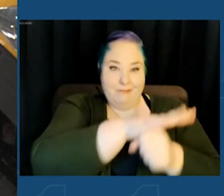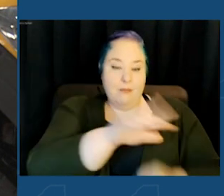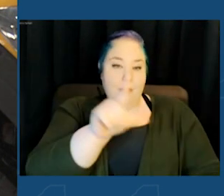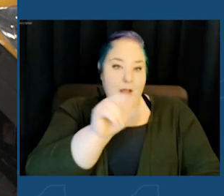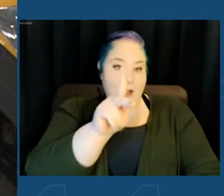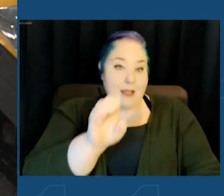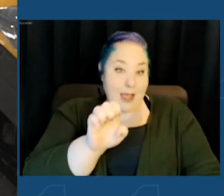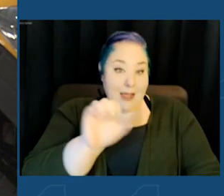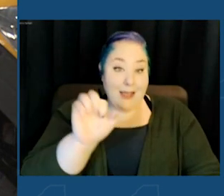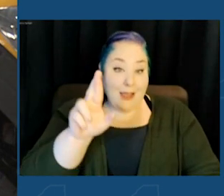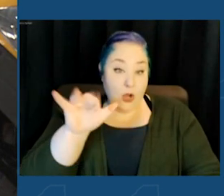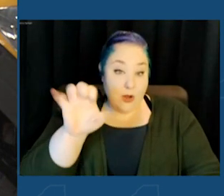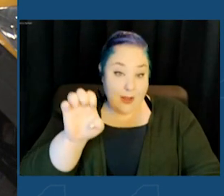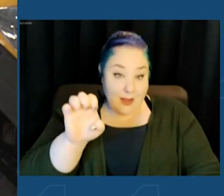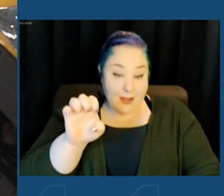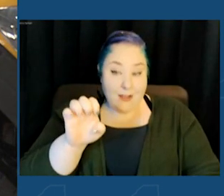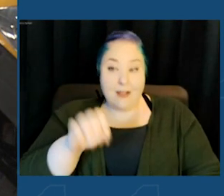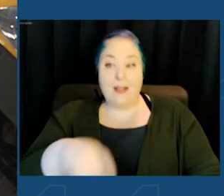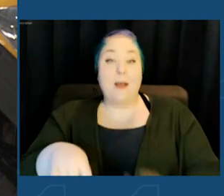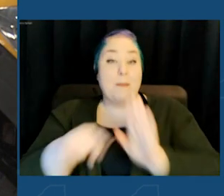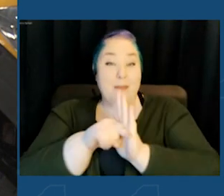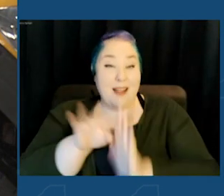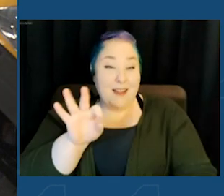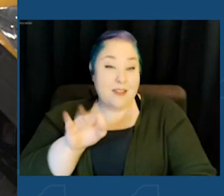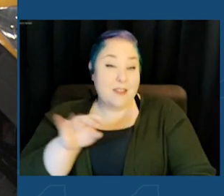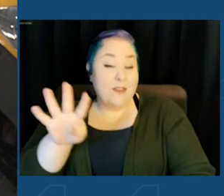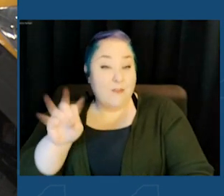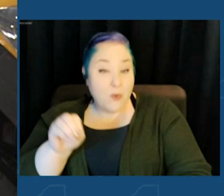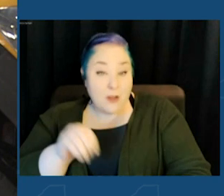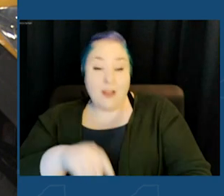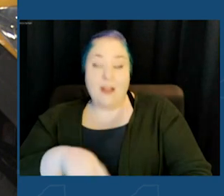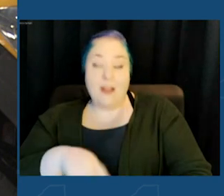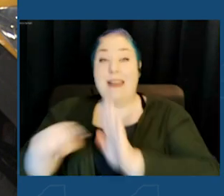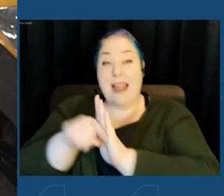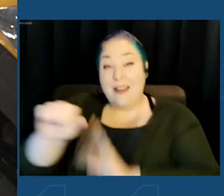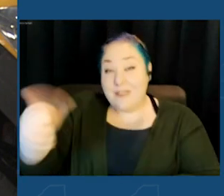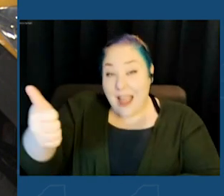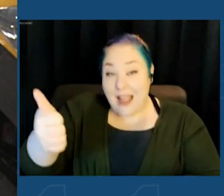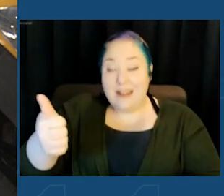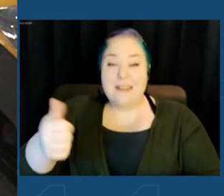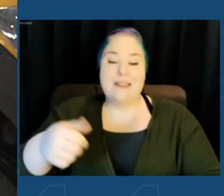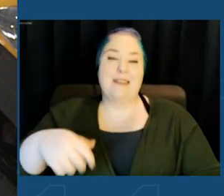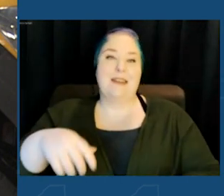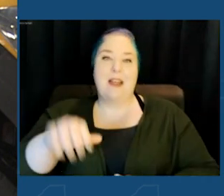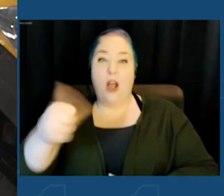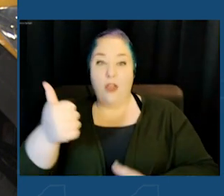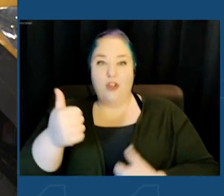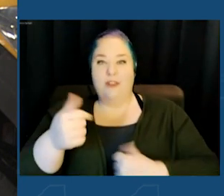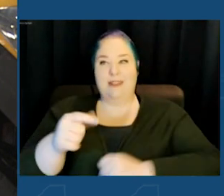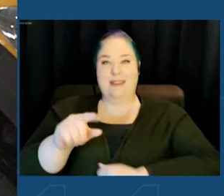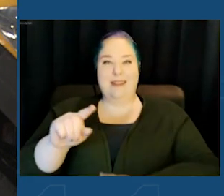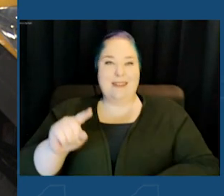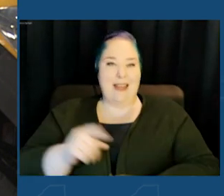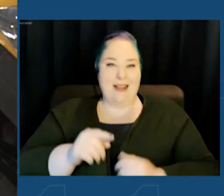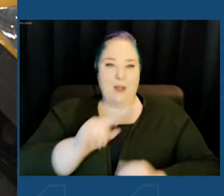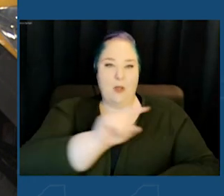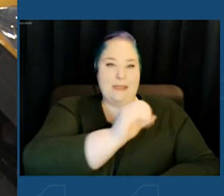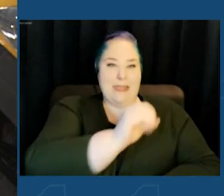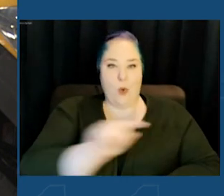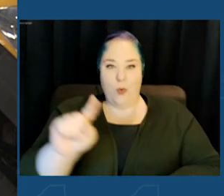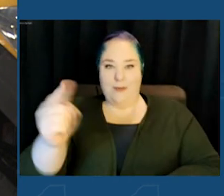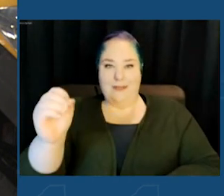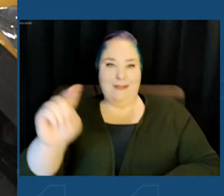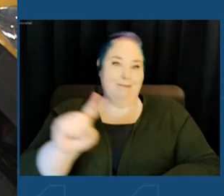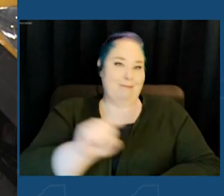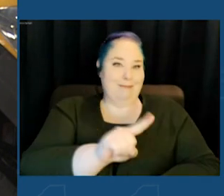expected sustained for over 12 hours Buffalo negative 10 everywhere else in the single digits so so that's the report at the